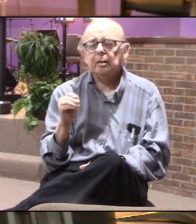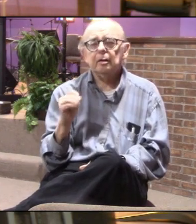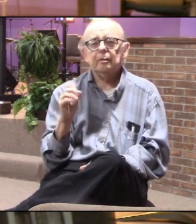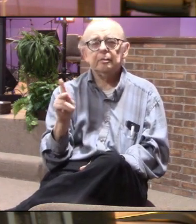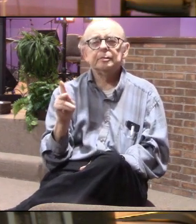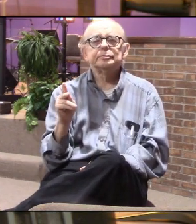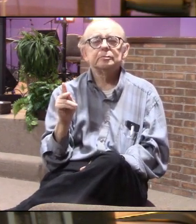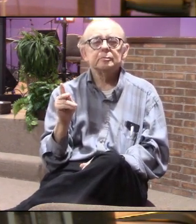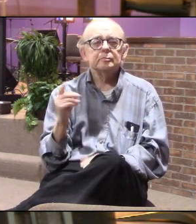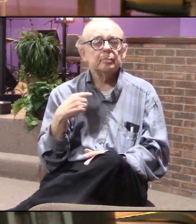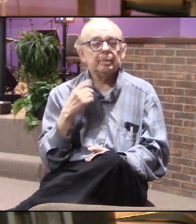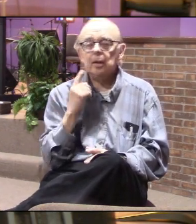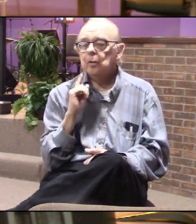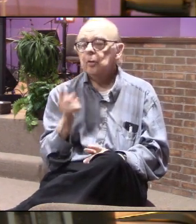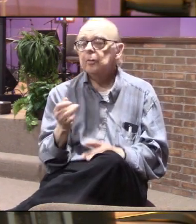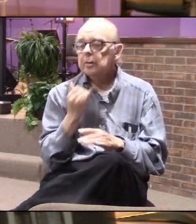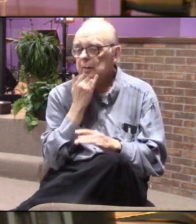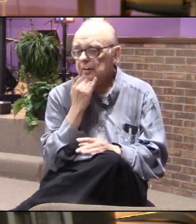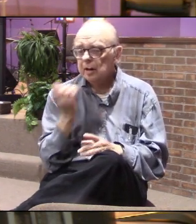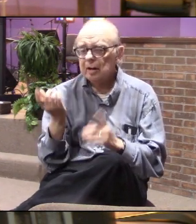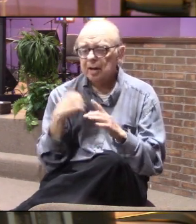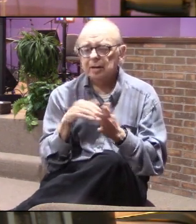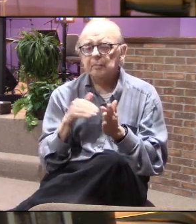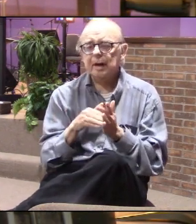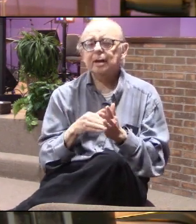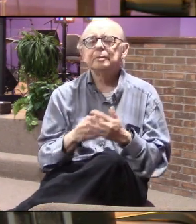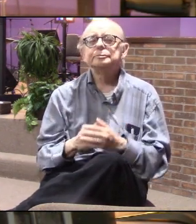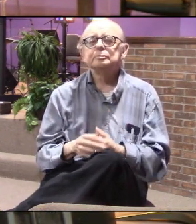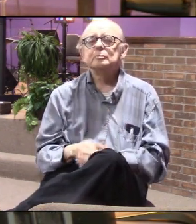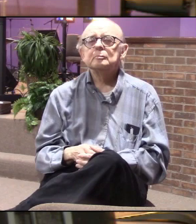Okay, so what went wrong? I come back and